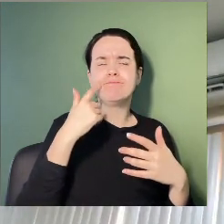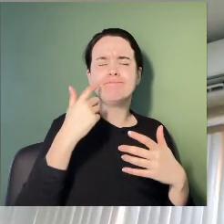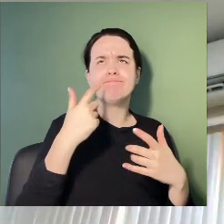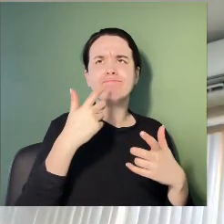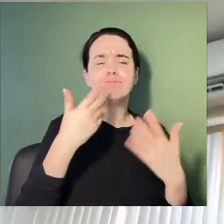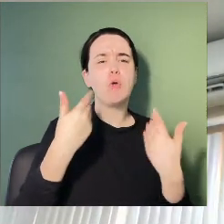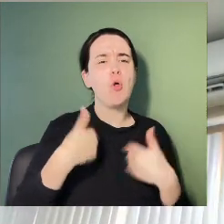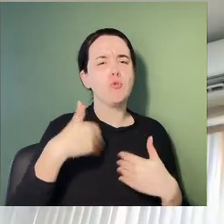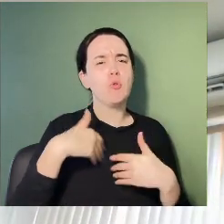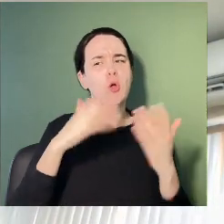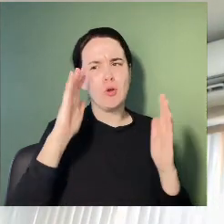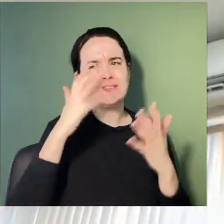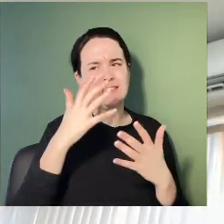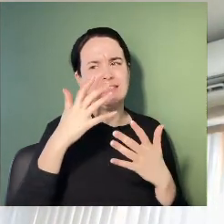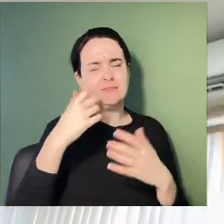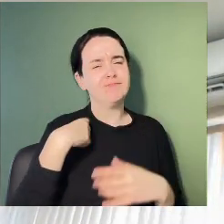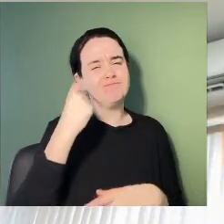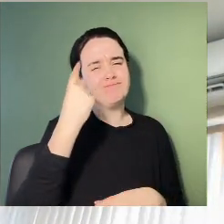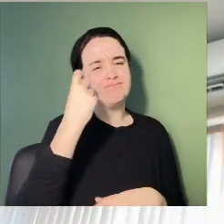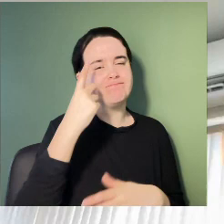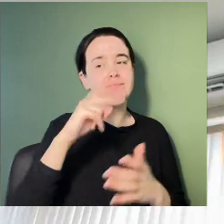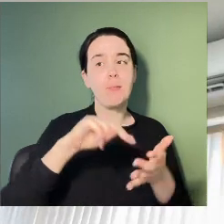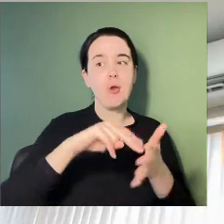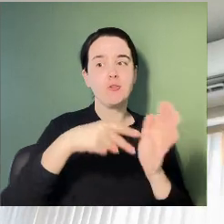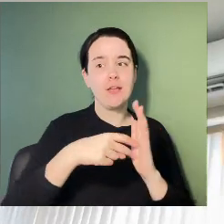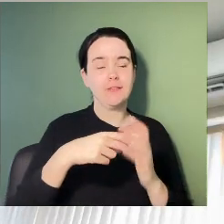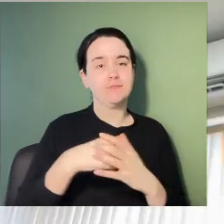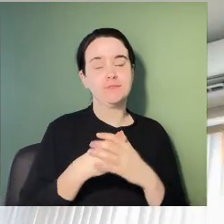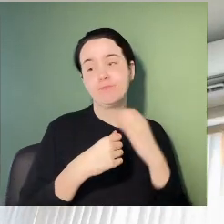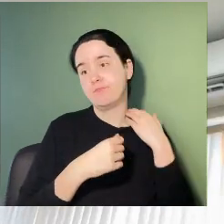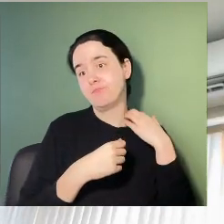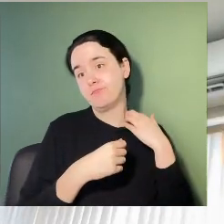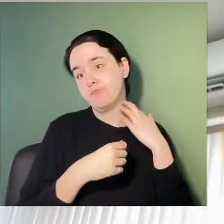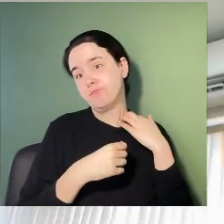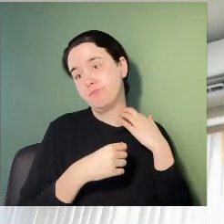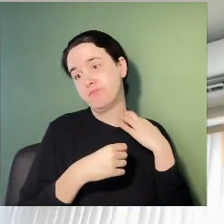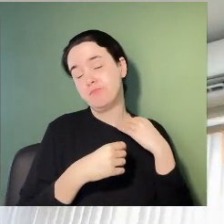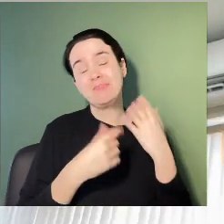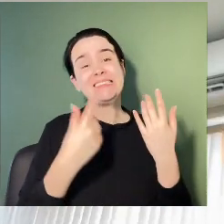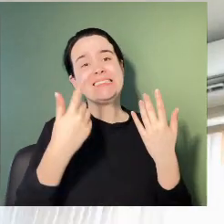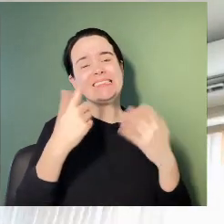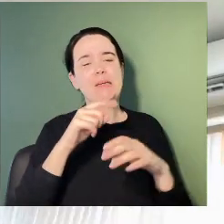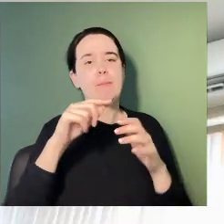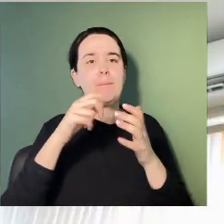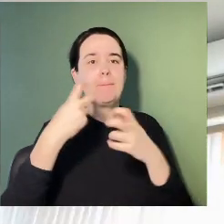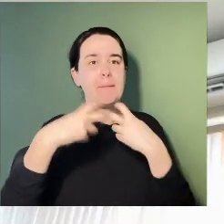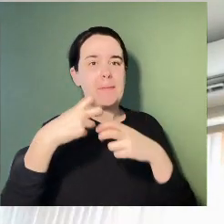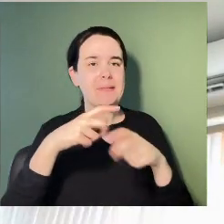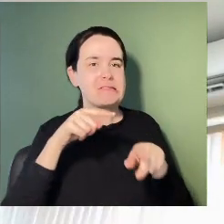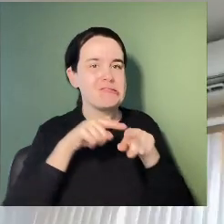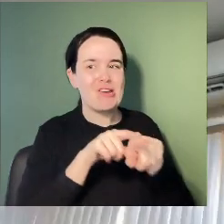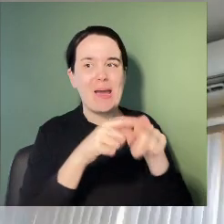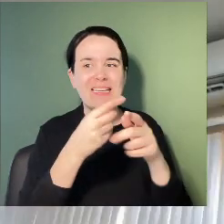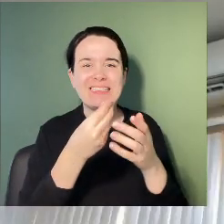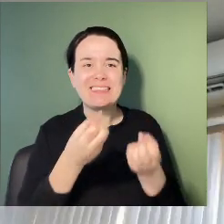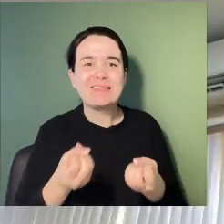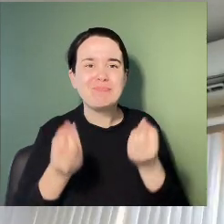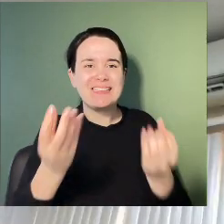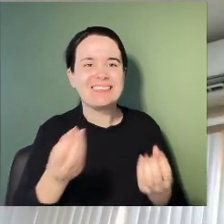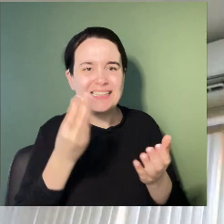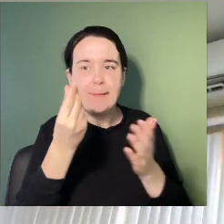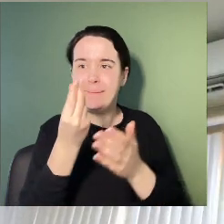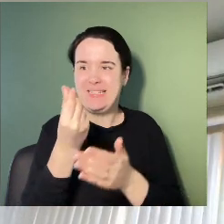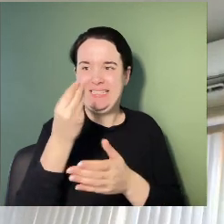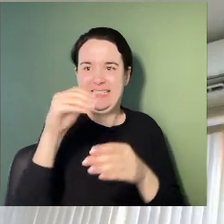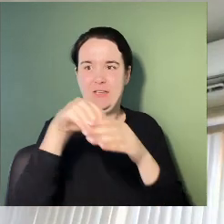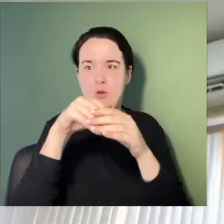of the project. And I think, being able to track the spending and to track who is being engaged officially